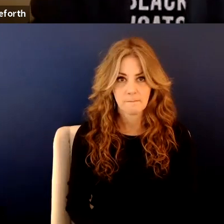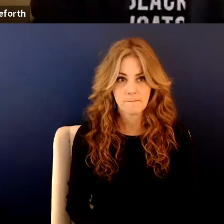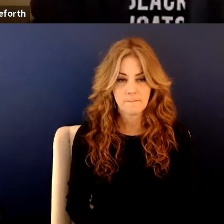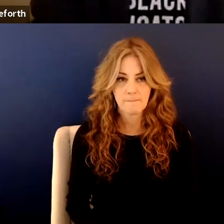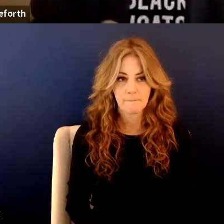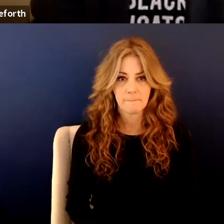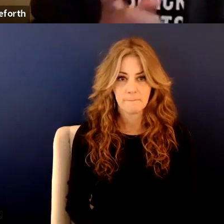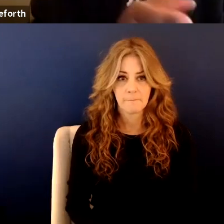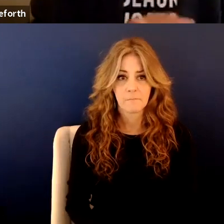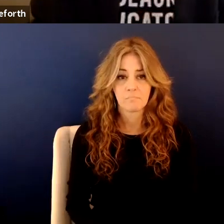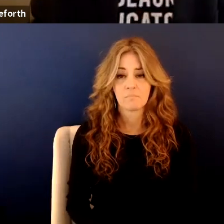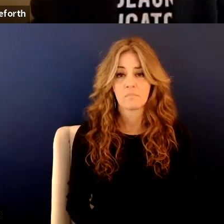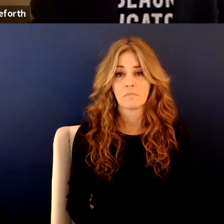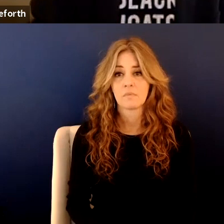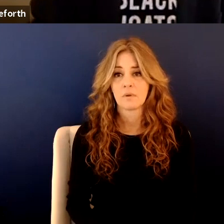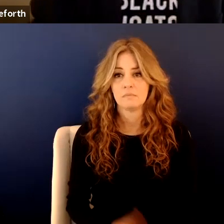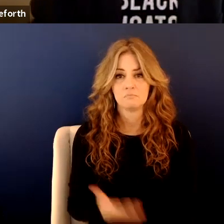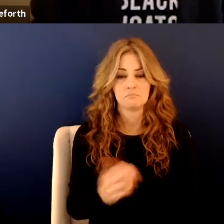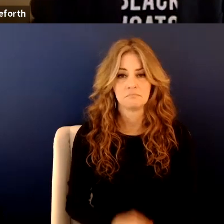Sure. I guess for me,